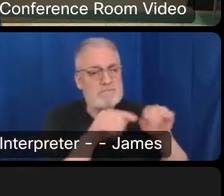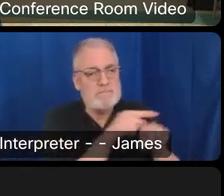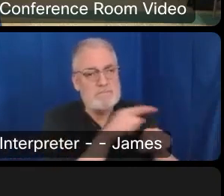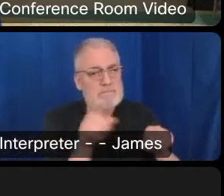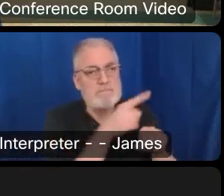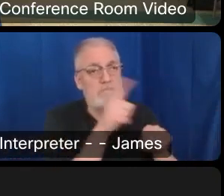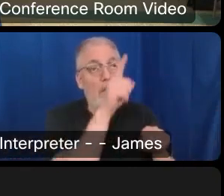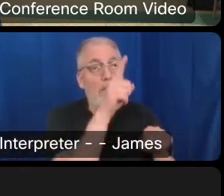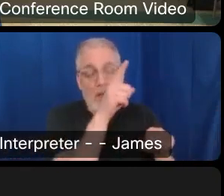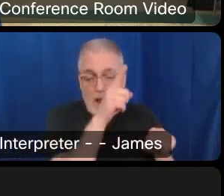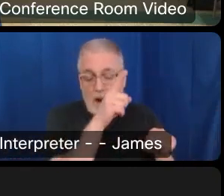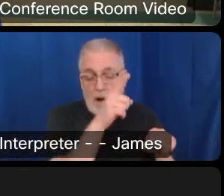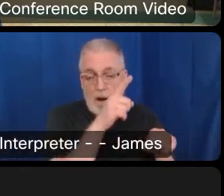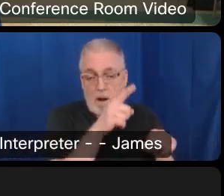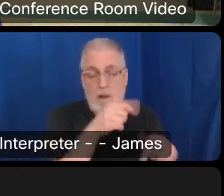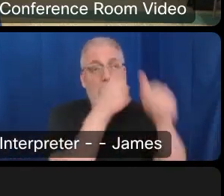talking about.